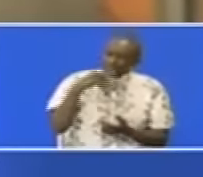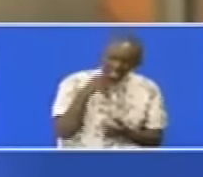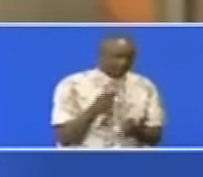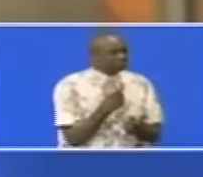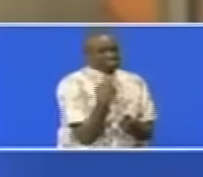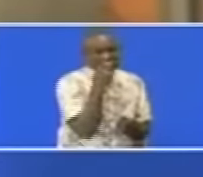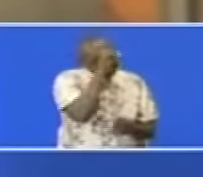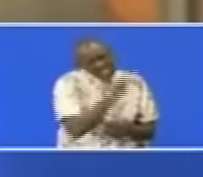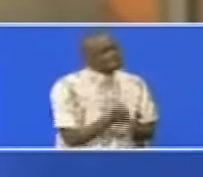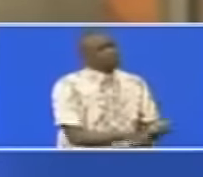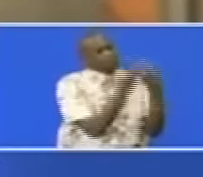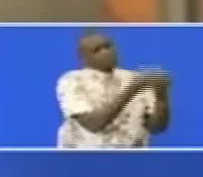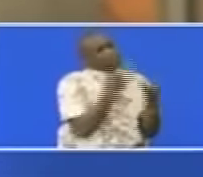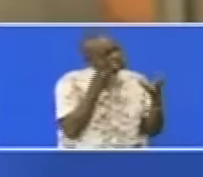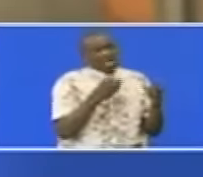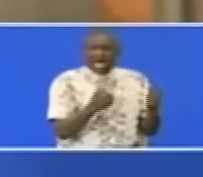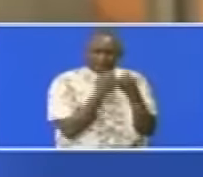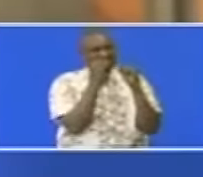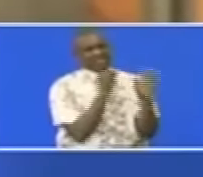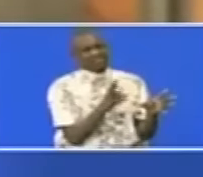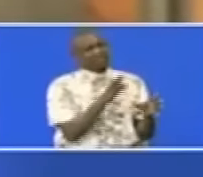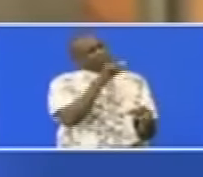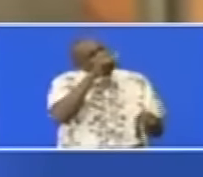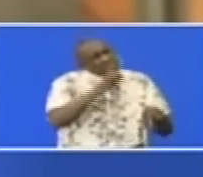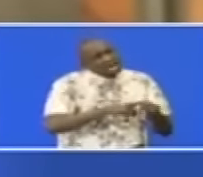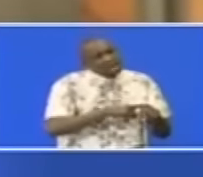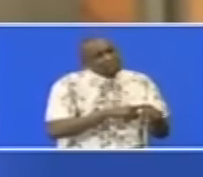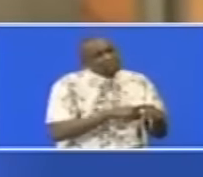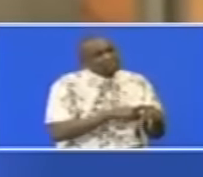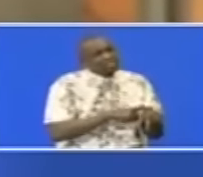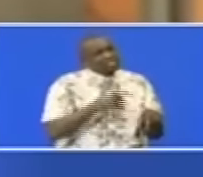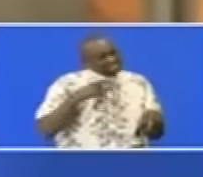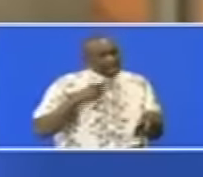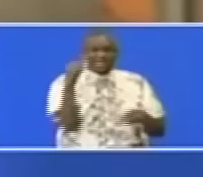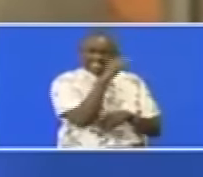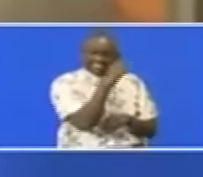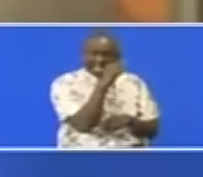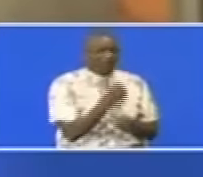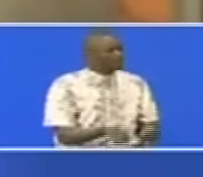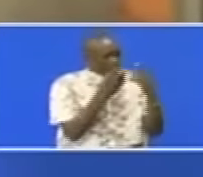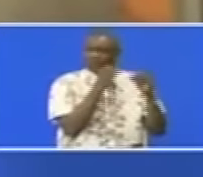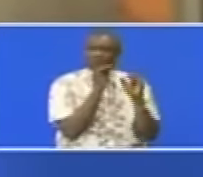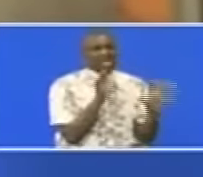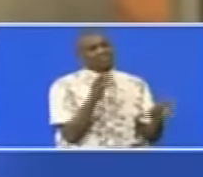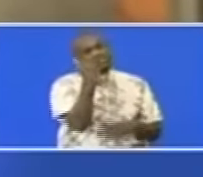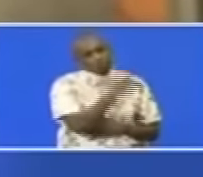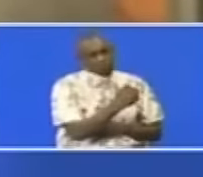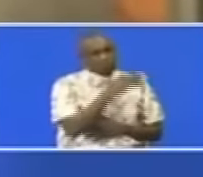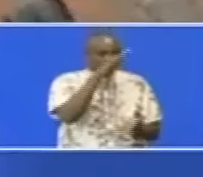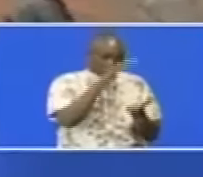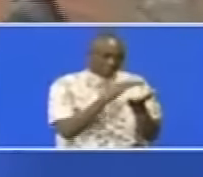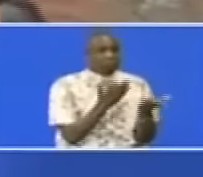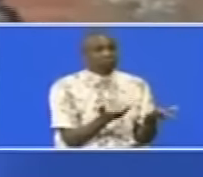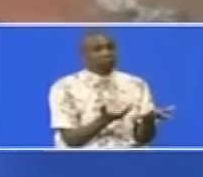explosions or attacks since the Garissa massacre. And that's a step in the right